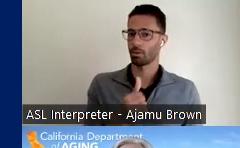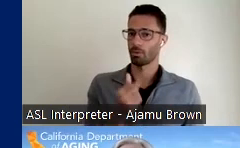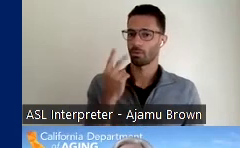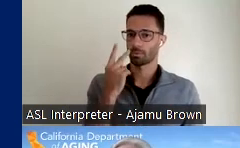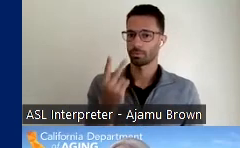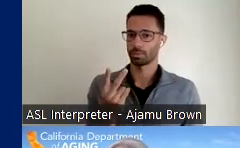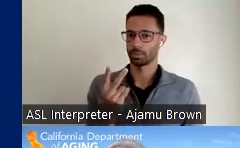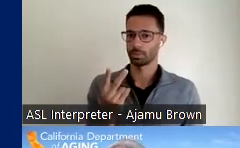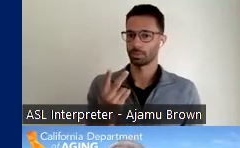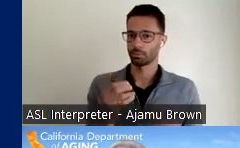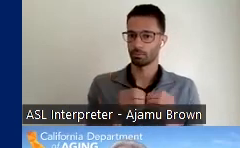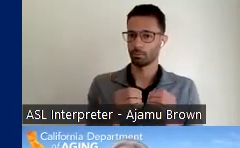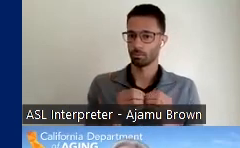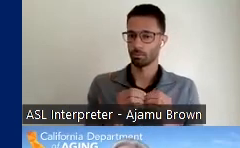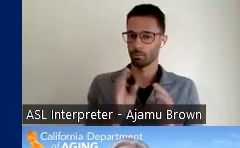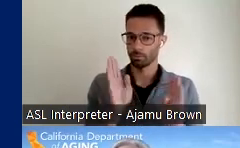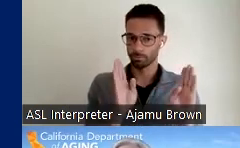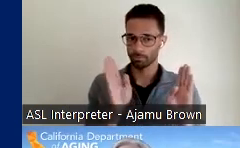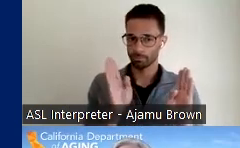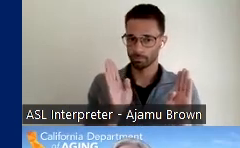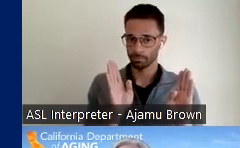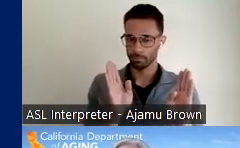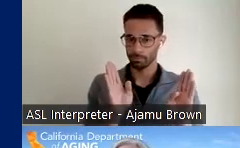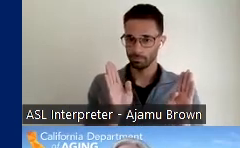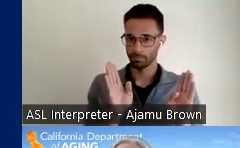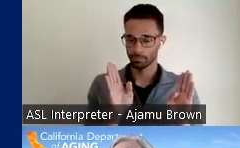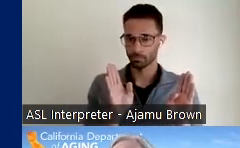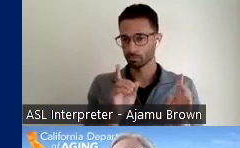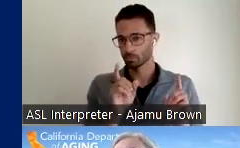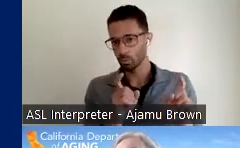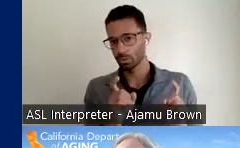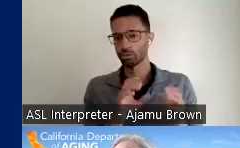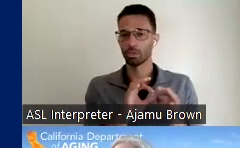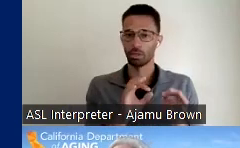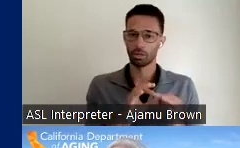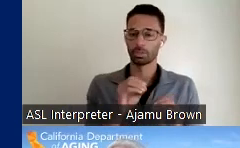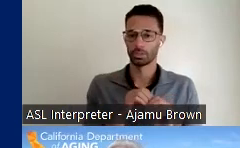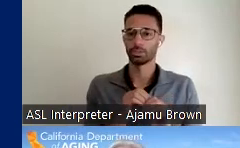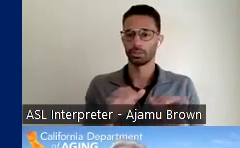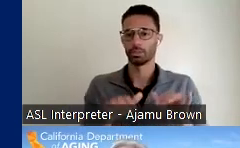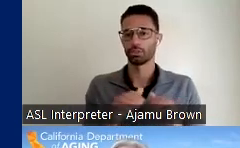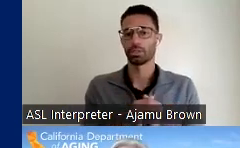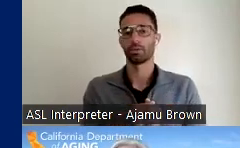raised hands or questions in or comments in the chat.